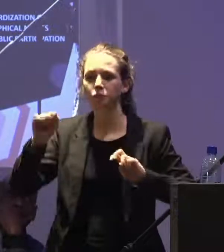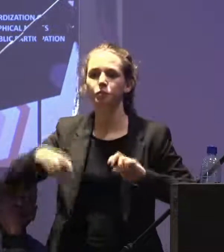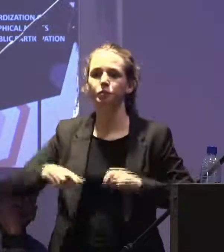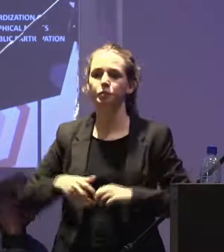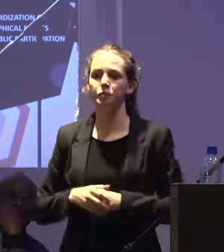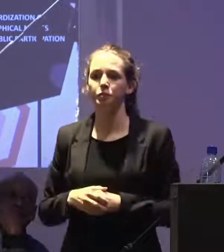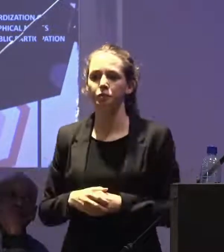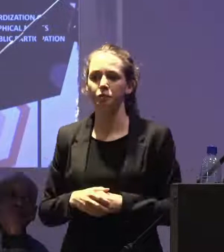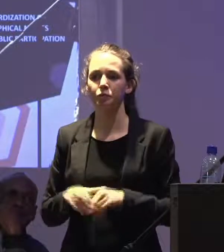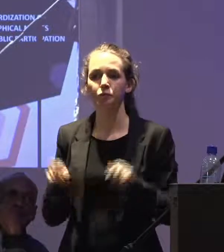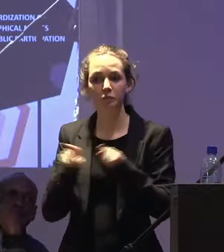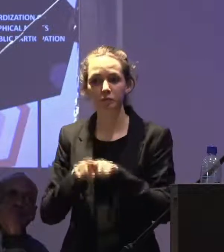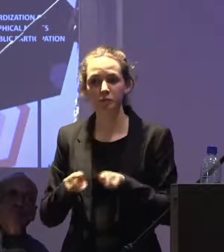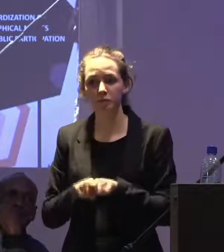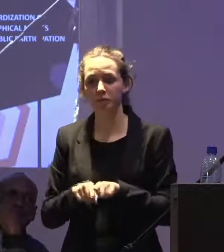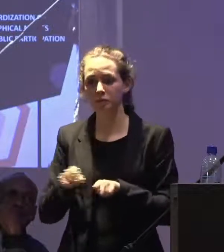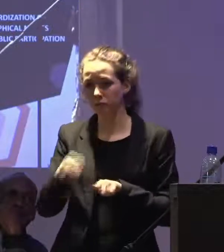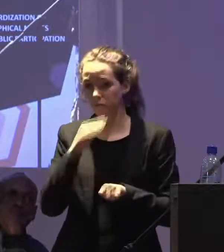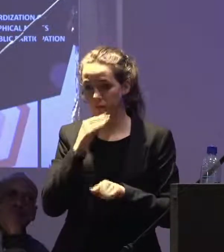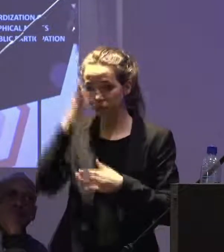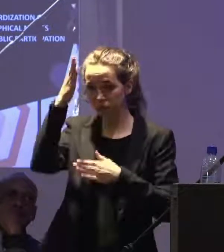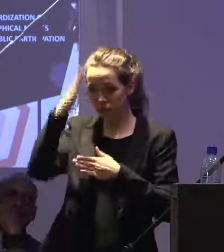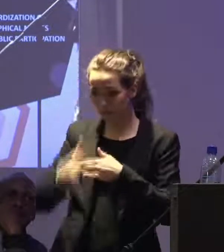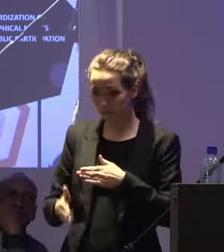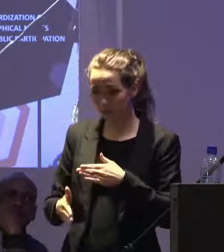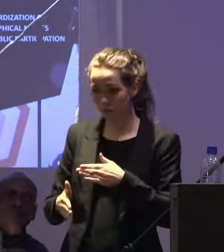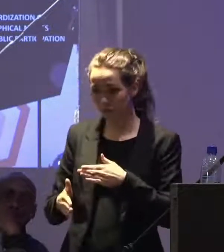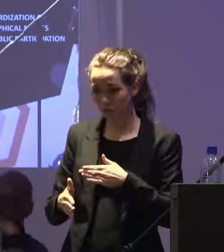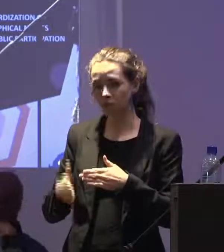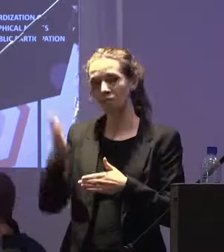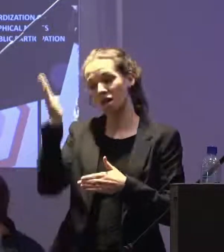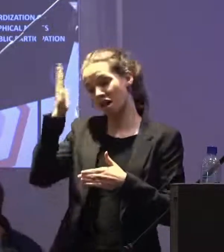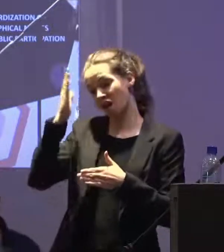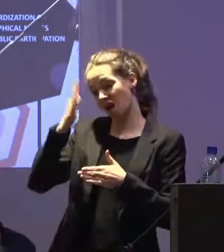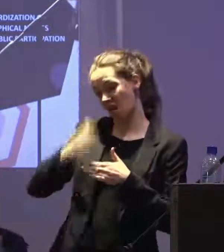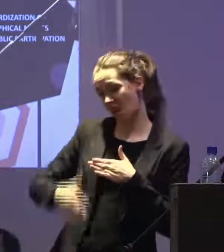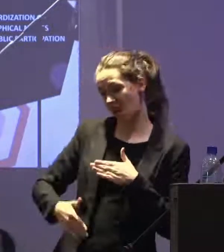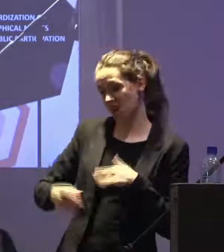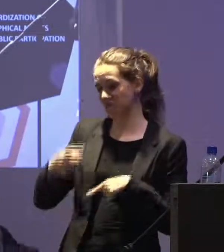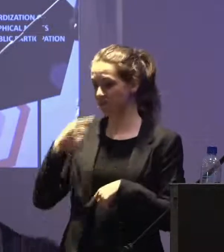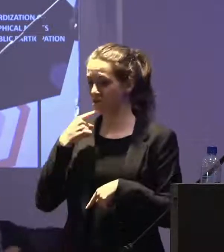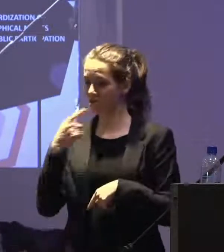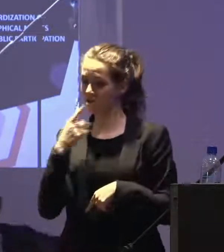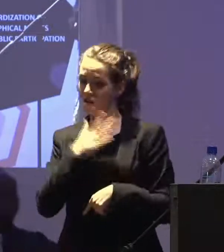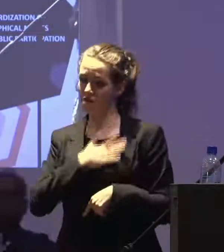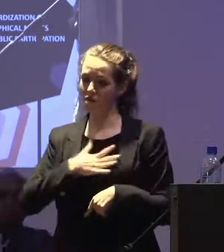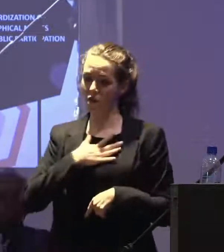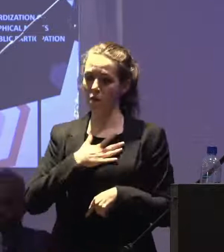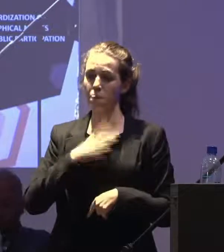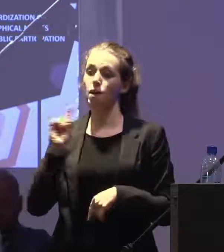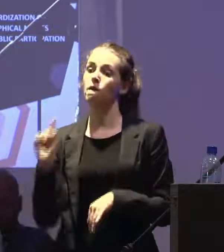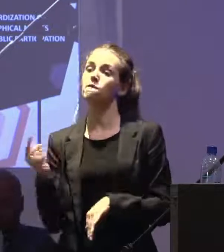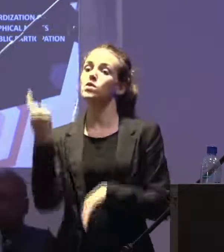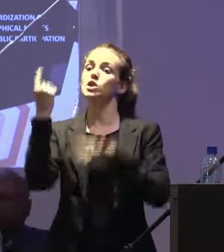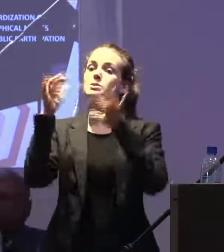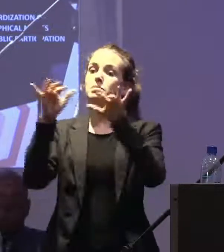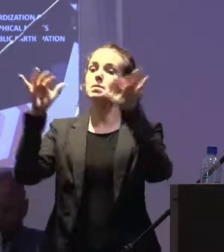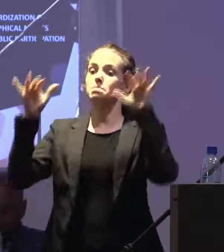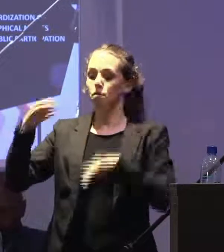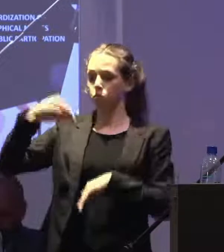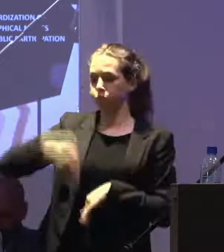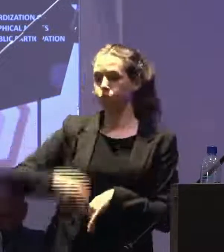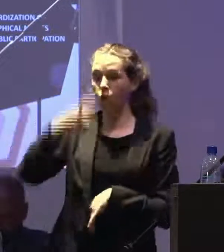also not ending in the narrative of the first people of origin here, the Khoi